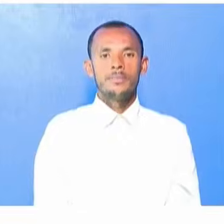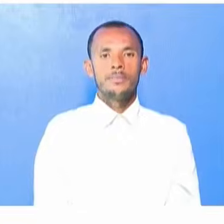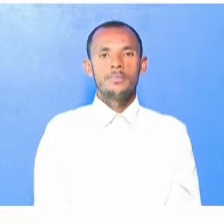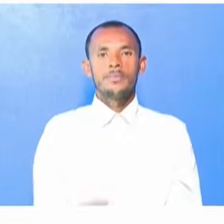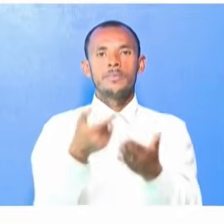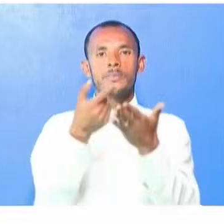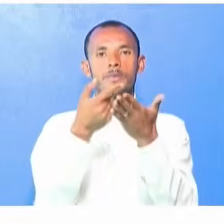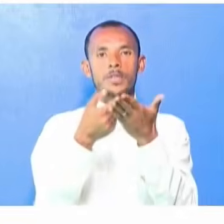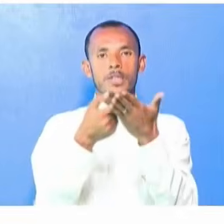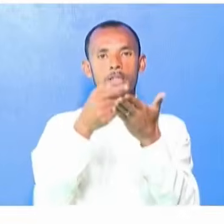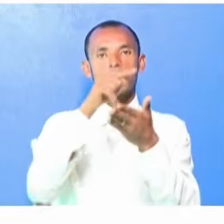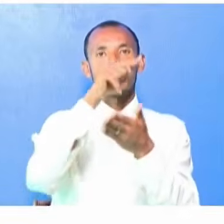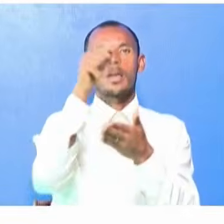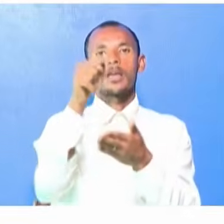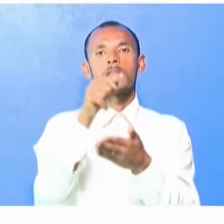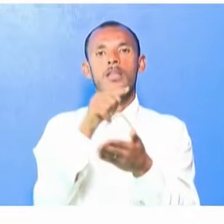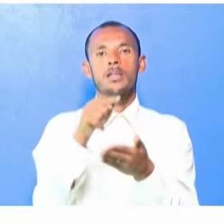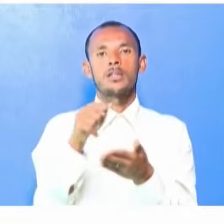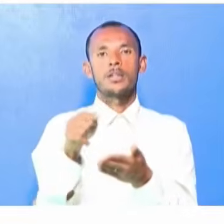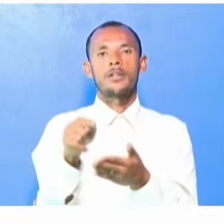This integer